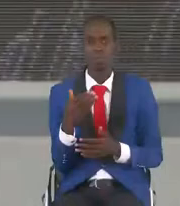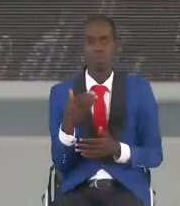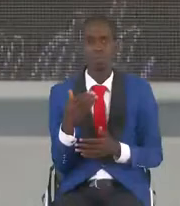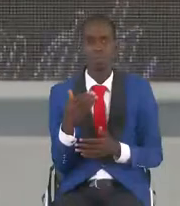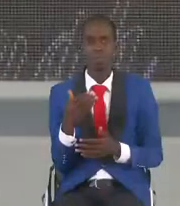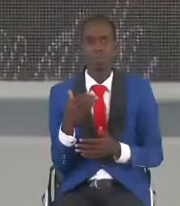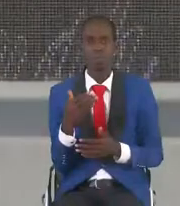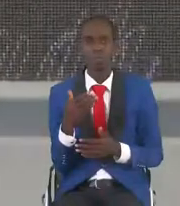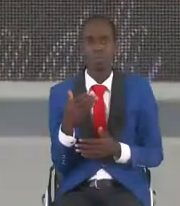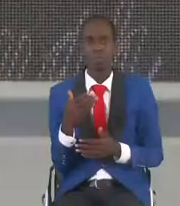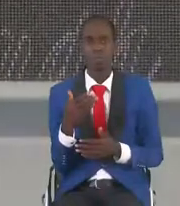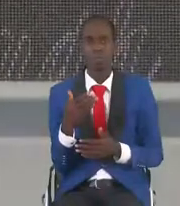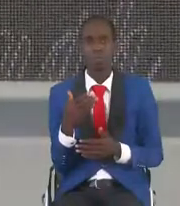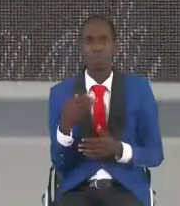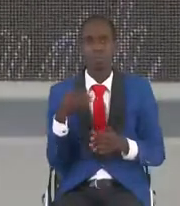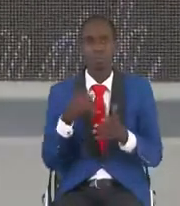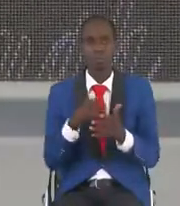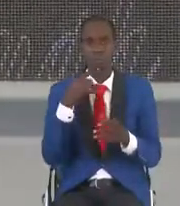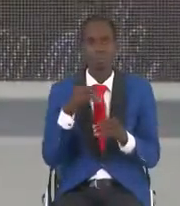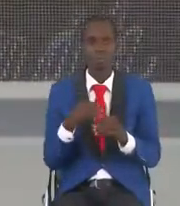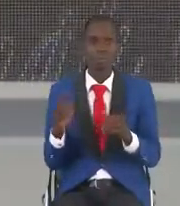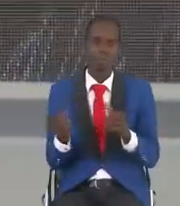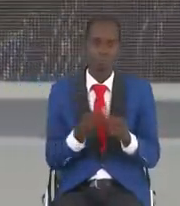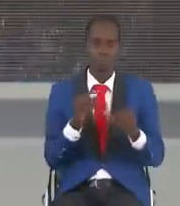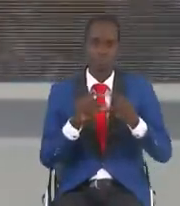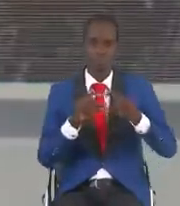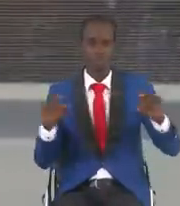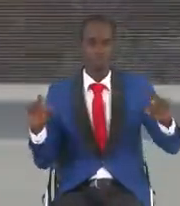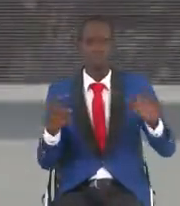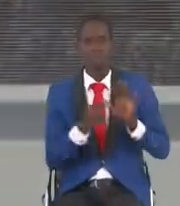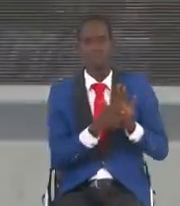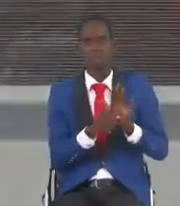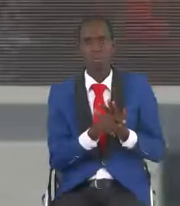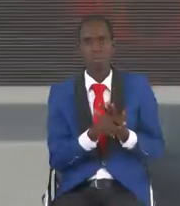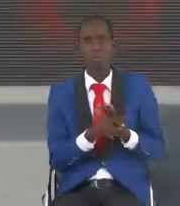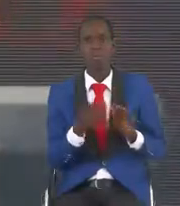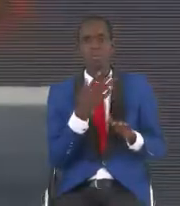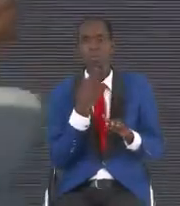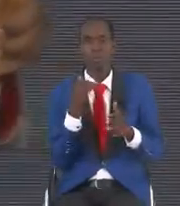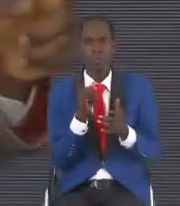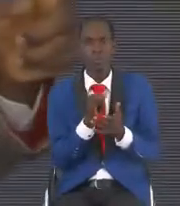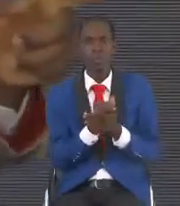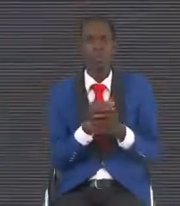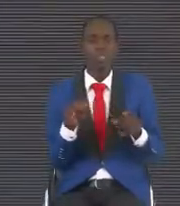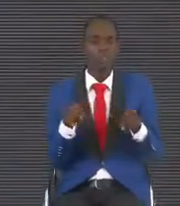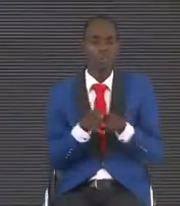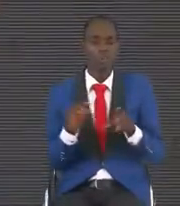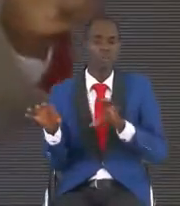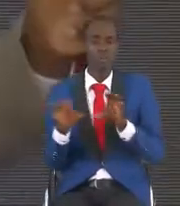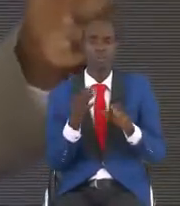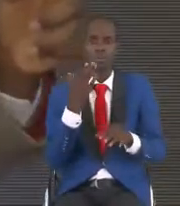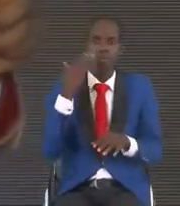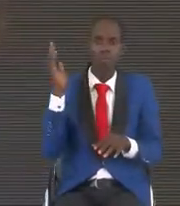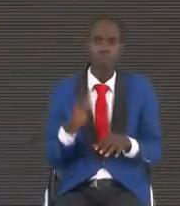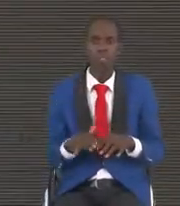it says in the first part, the negative, it says, and such as do wickedly against